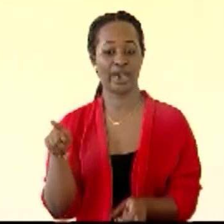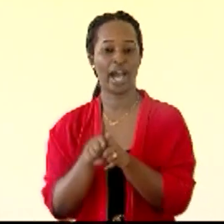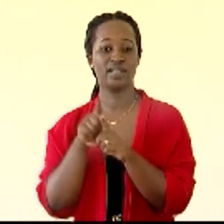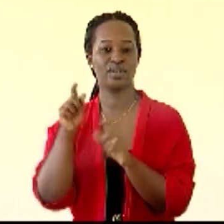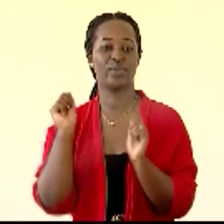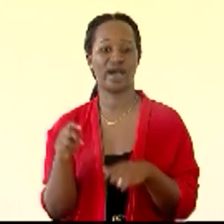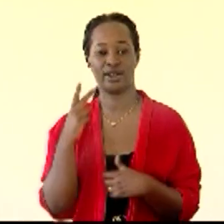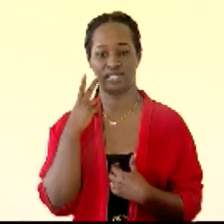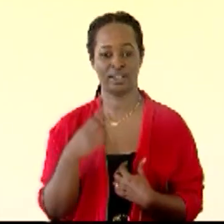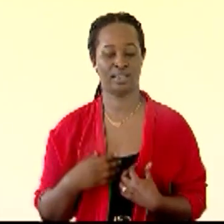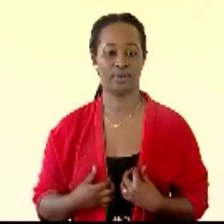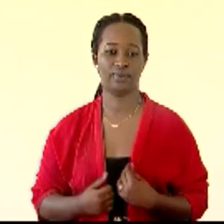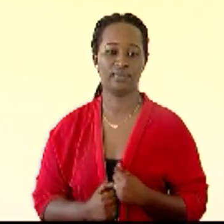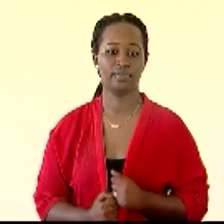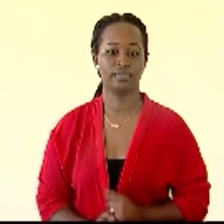Now,